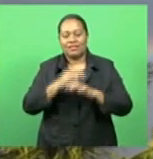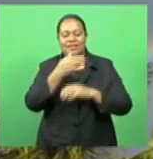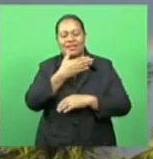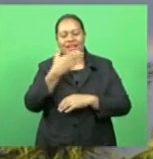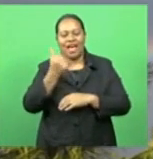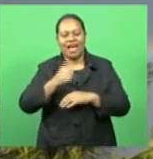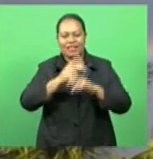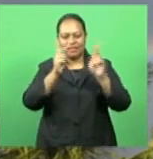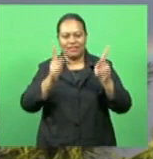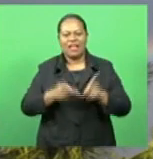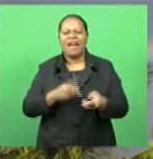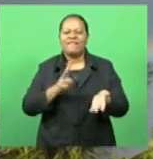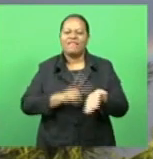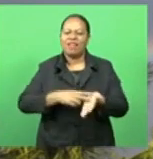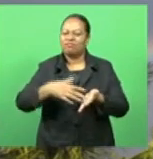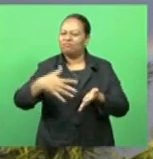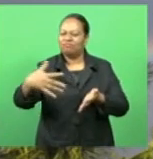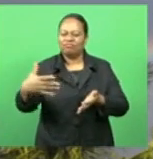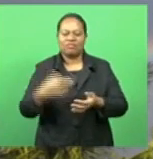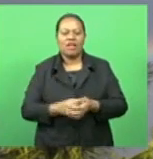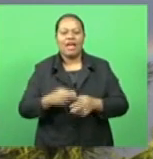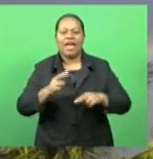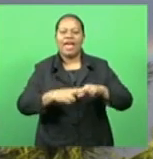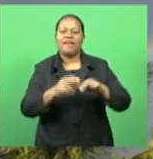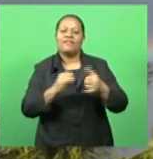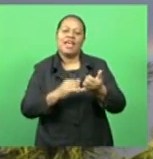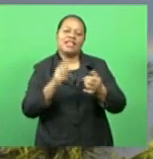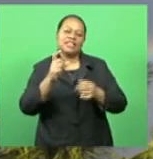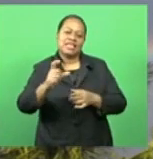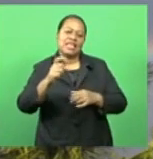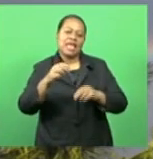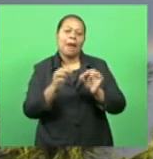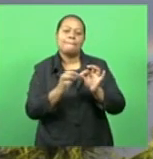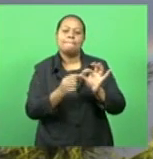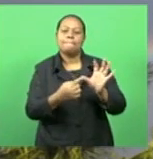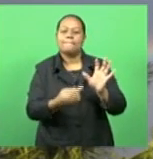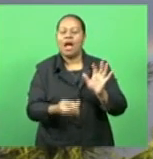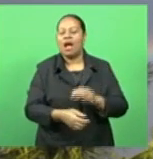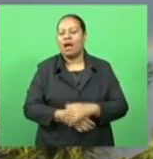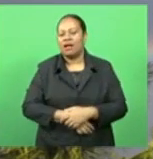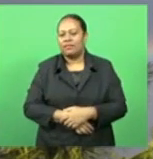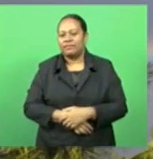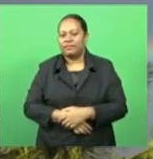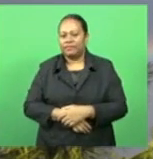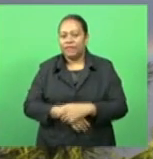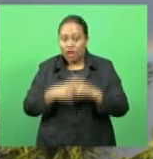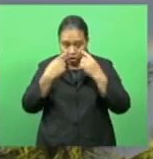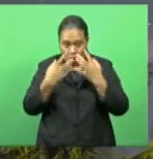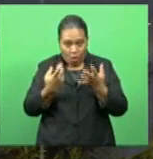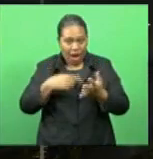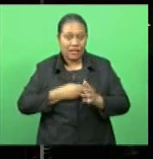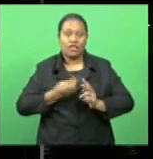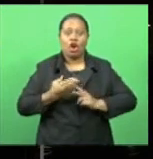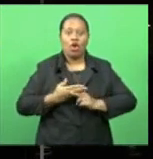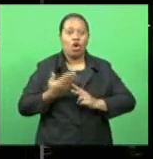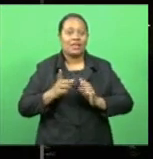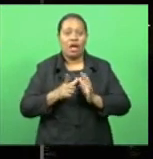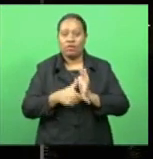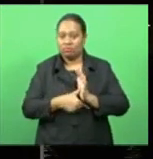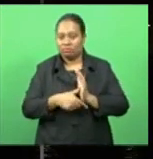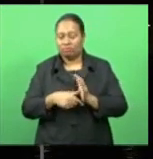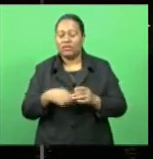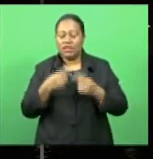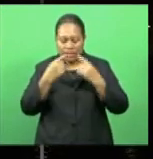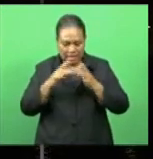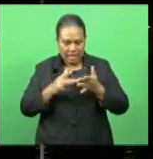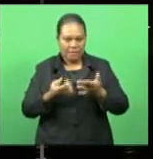in by Vani Vurewa from Efesimba. And be sure to show us what you've been up to during the lockdown and movement restrictions.